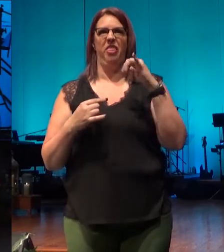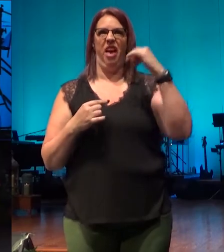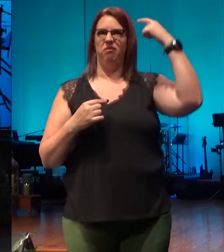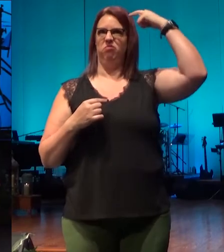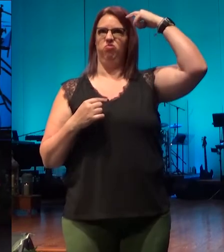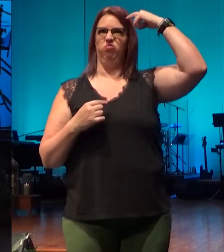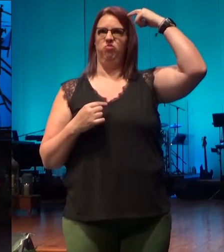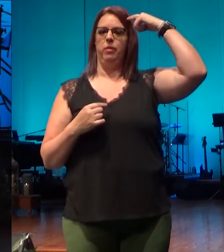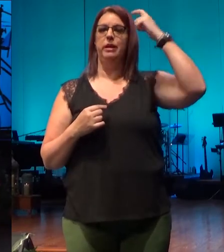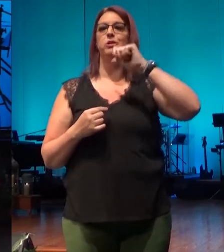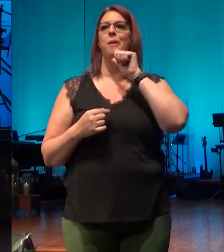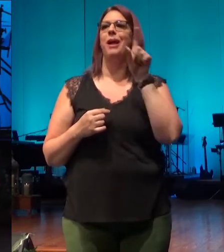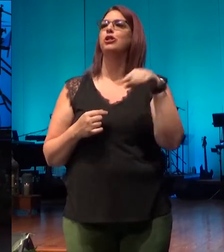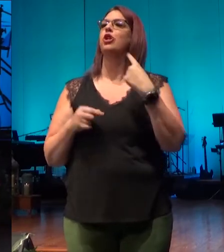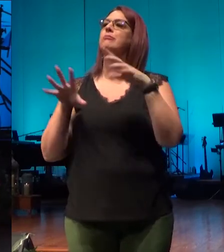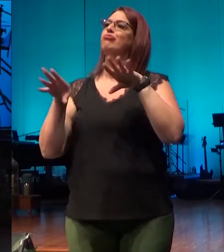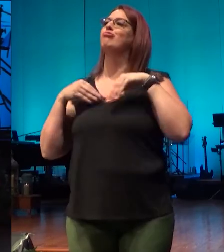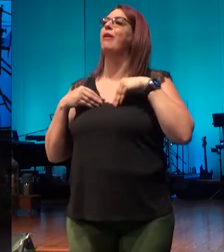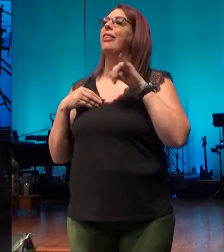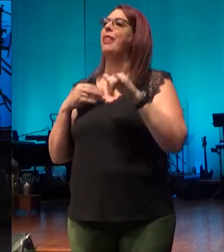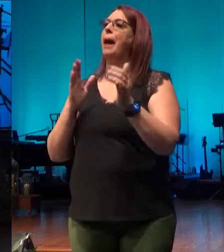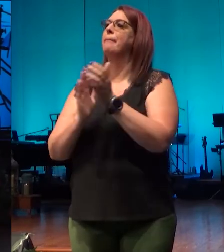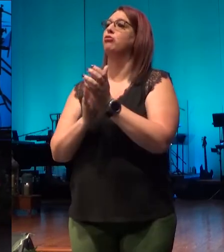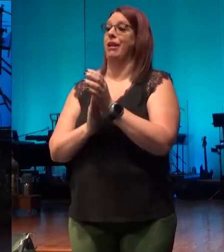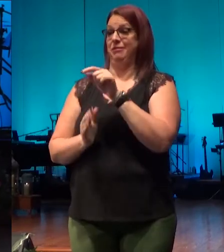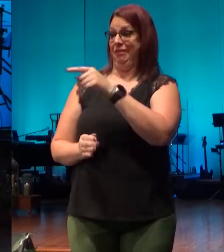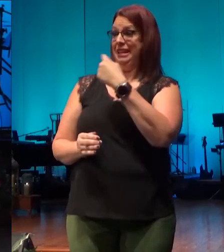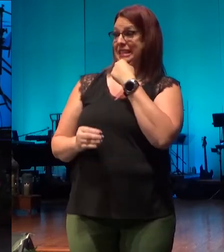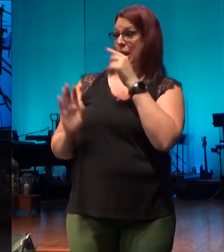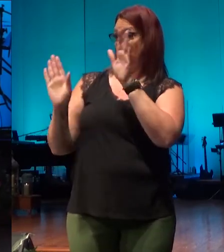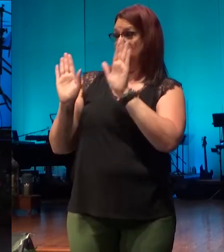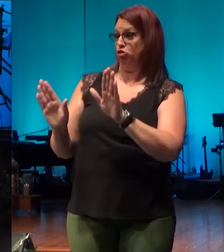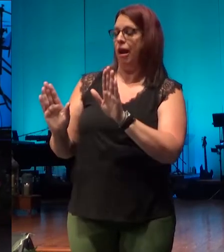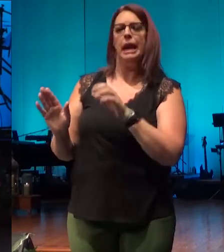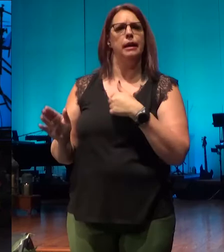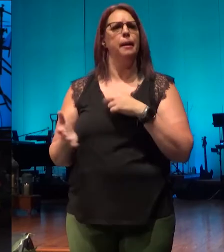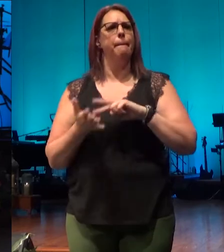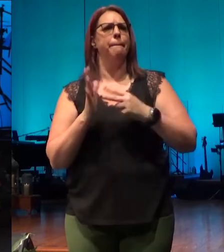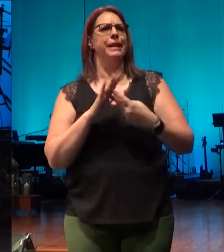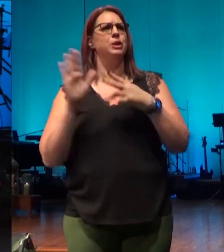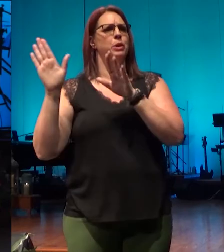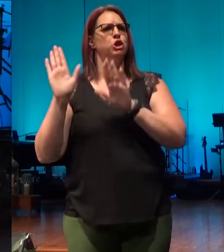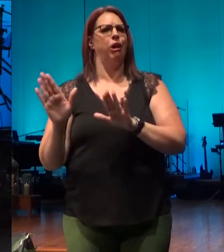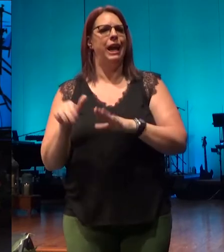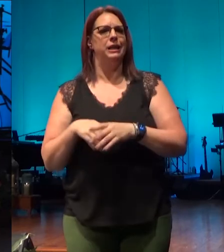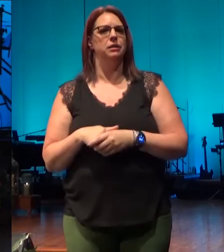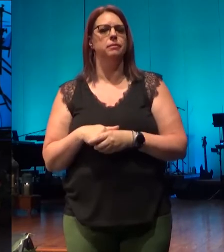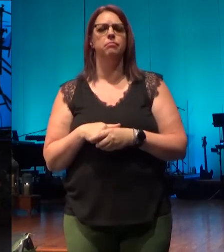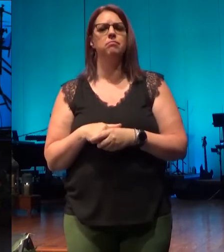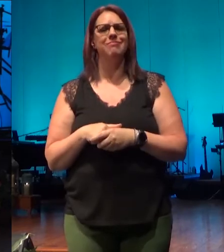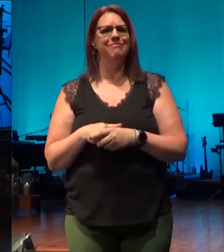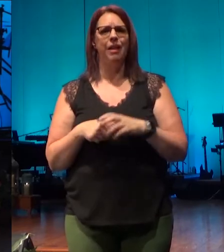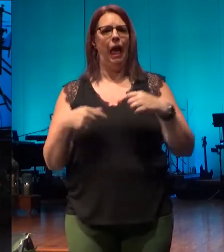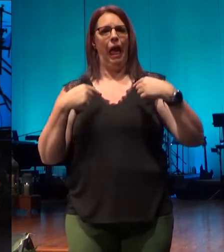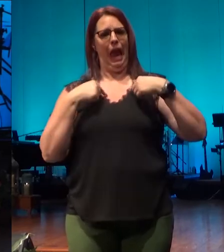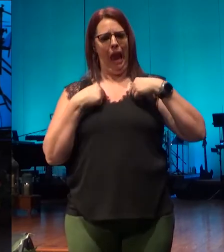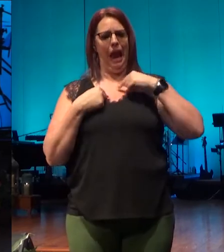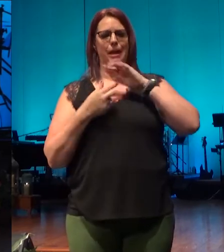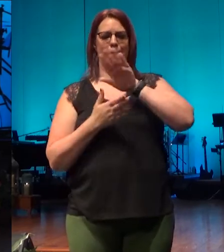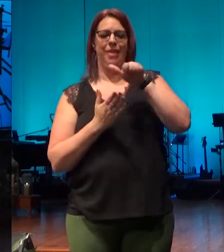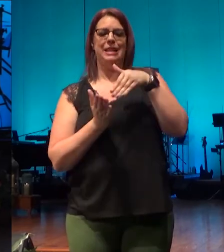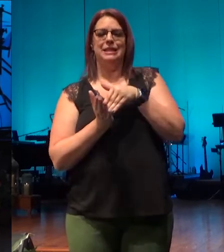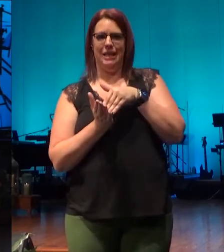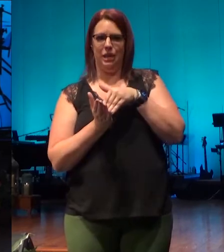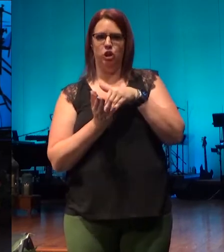in that praise and go, oh, good, since they said it was great, then it must have been great. I get to be in that space of centeredness.